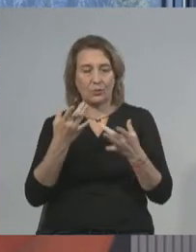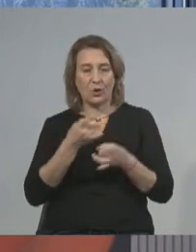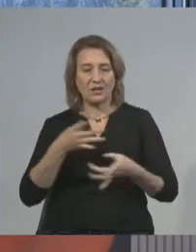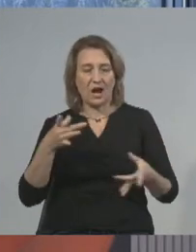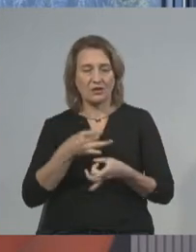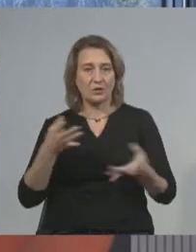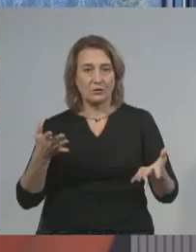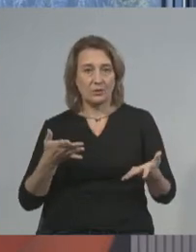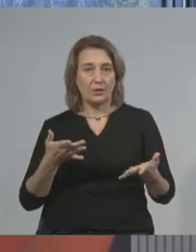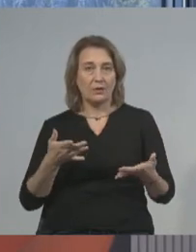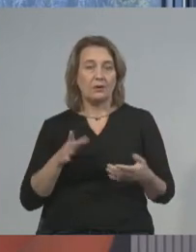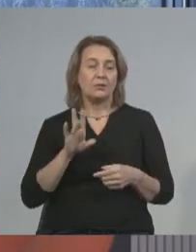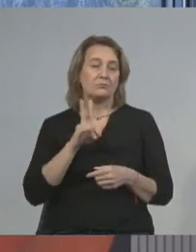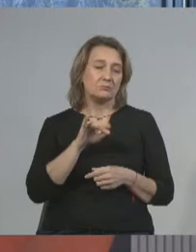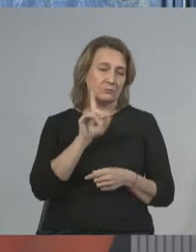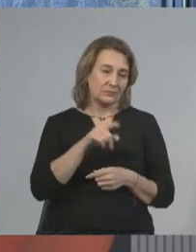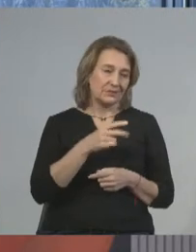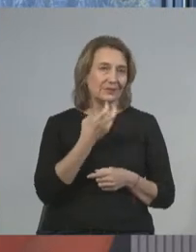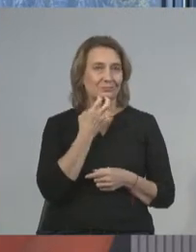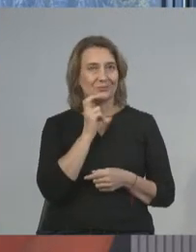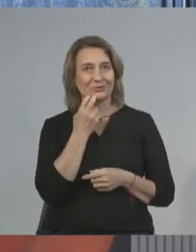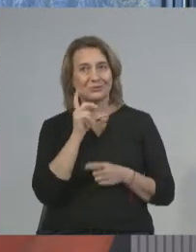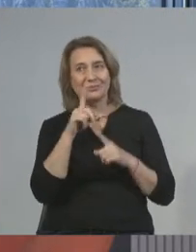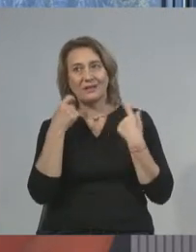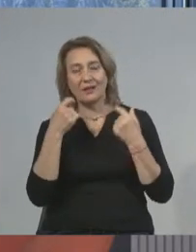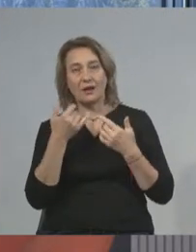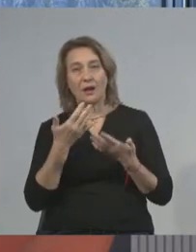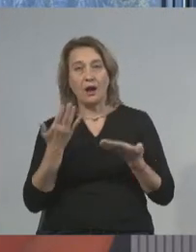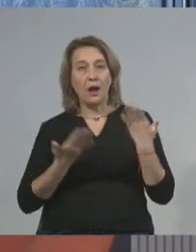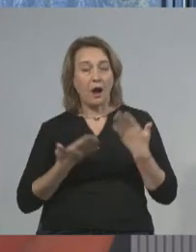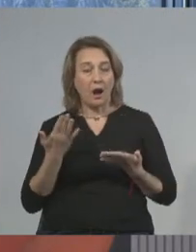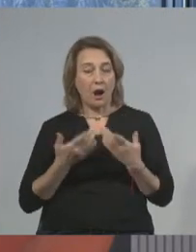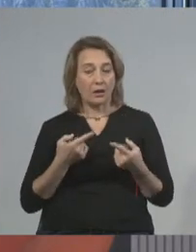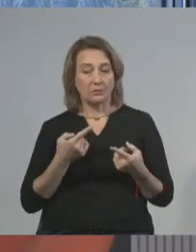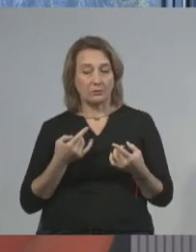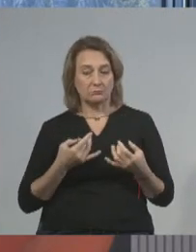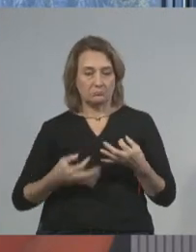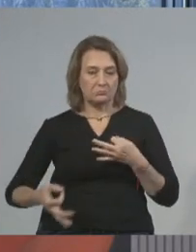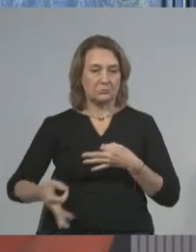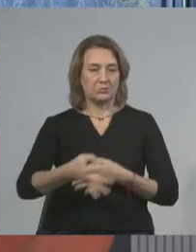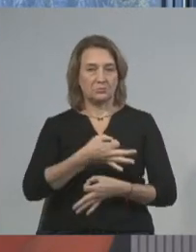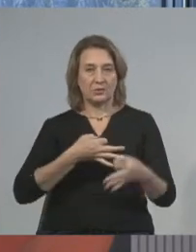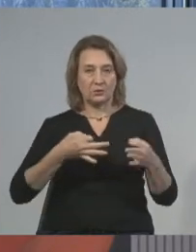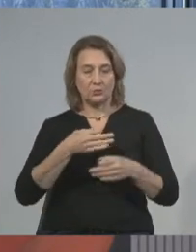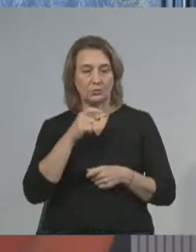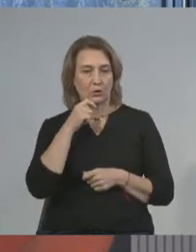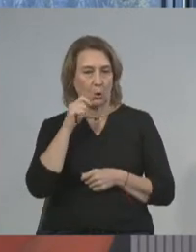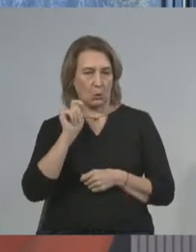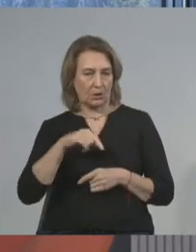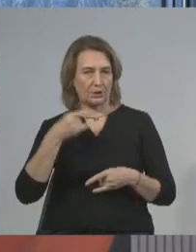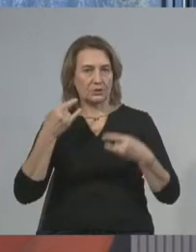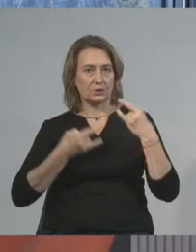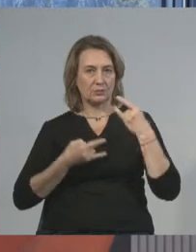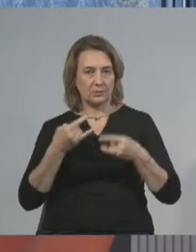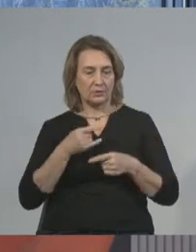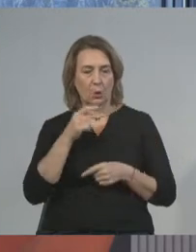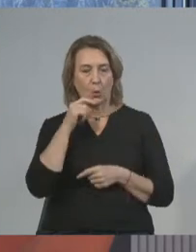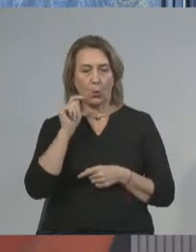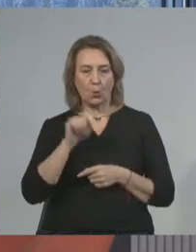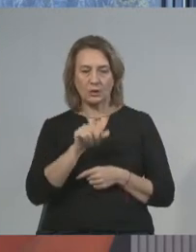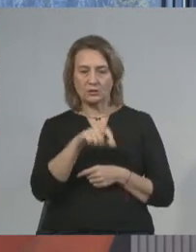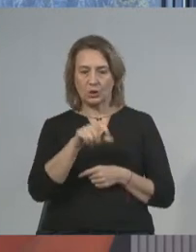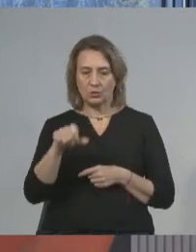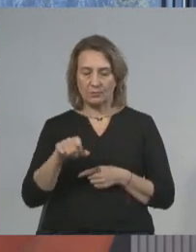about some nuclear topics and this was perceived with the smile but when it's aired on the